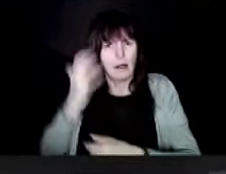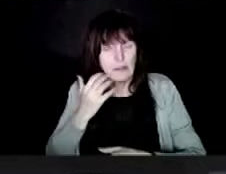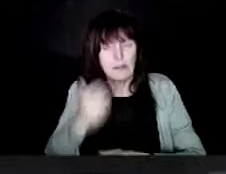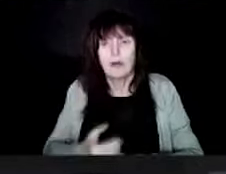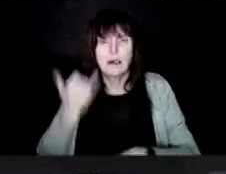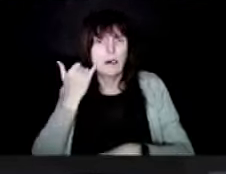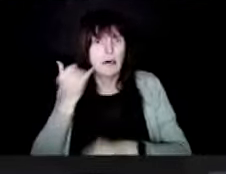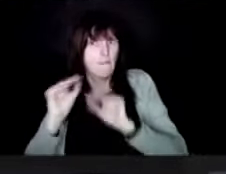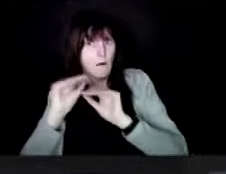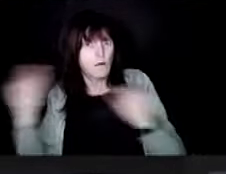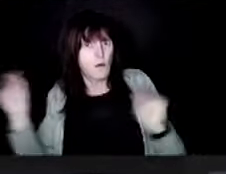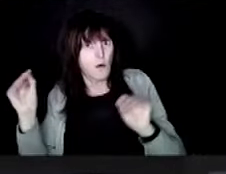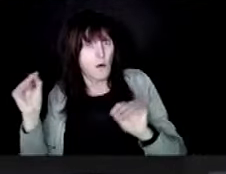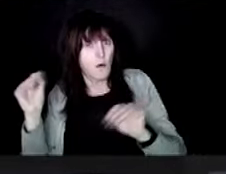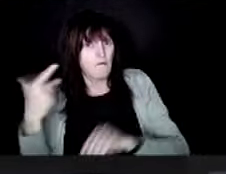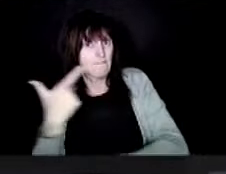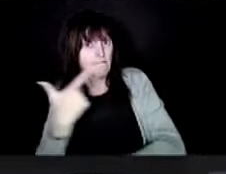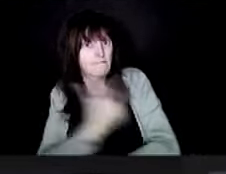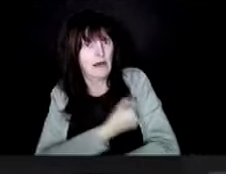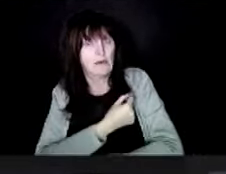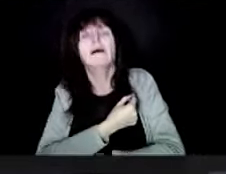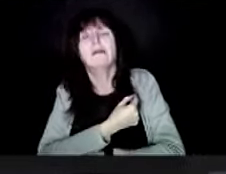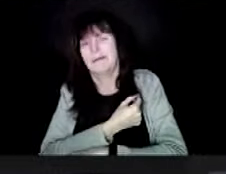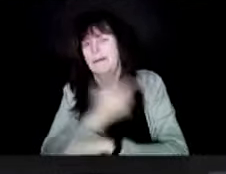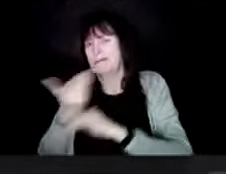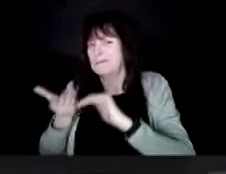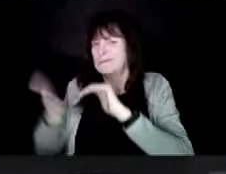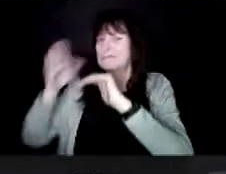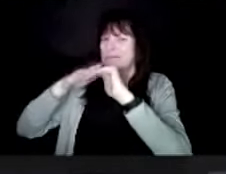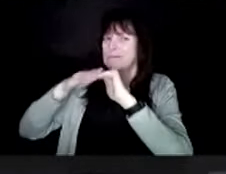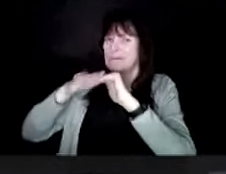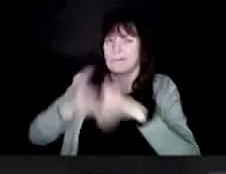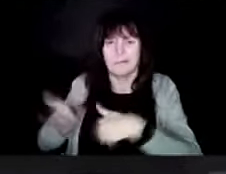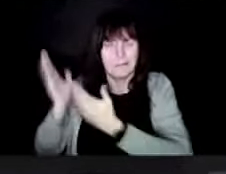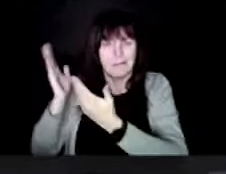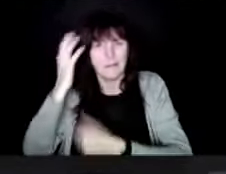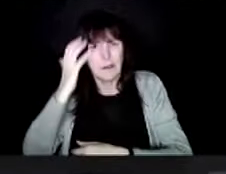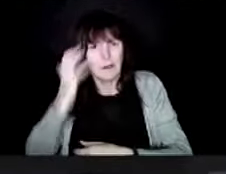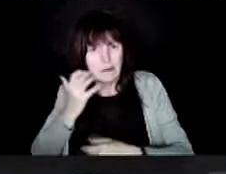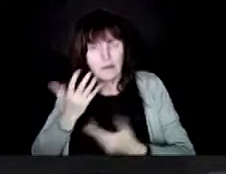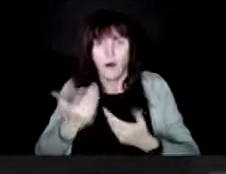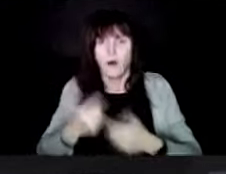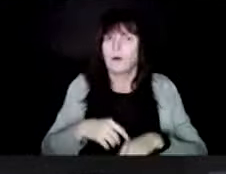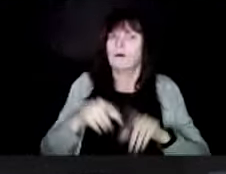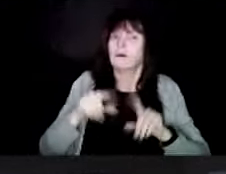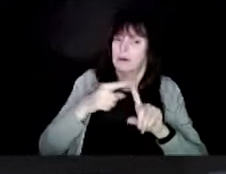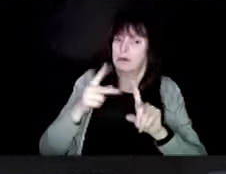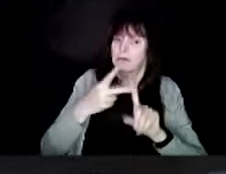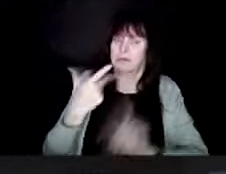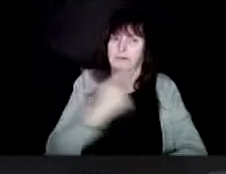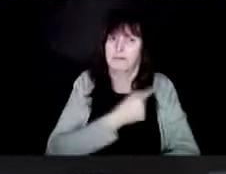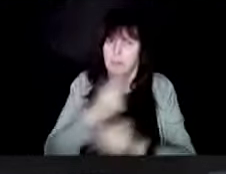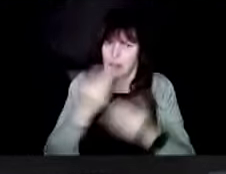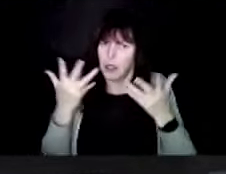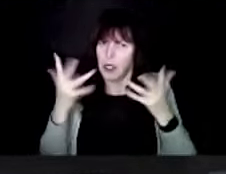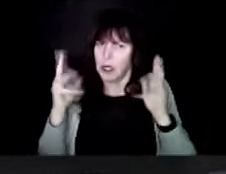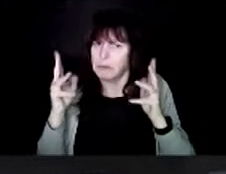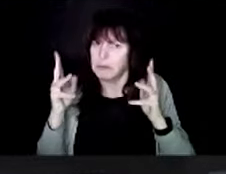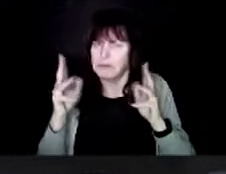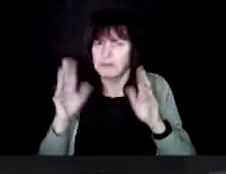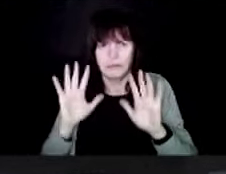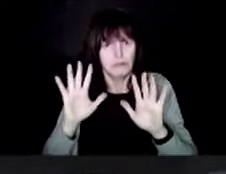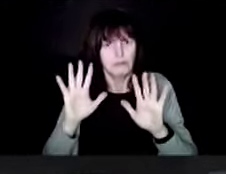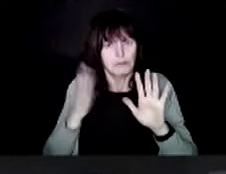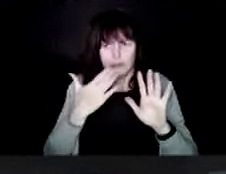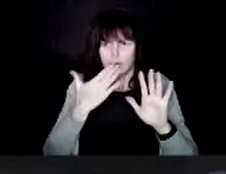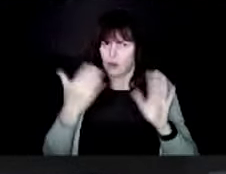ongoing protection for that population against severe outcomes, which is very good news. The National Advisory Committee